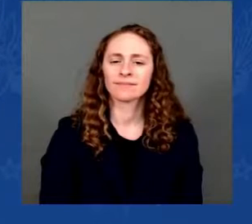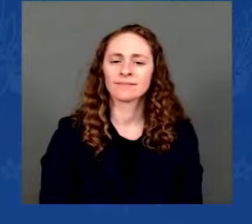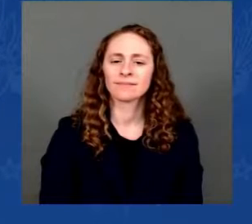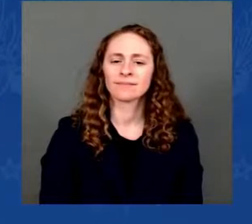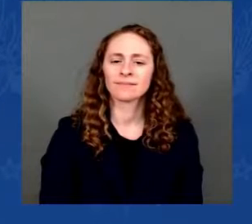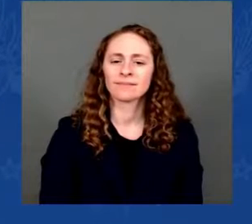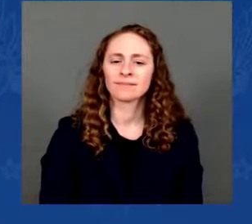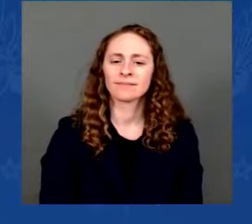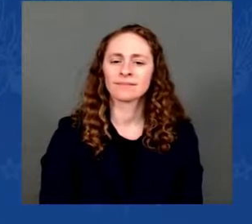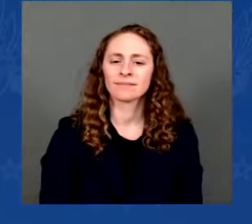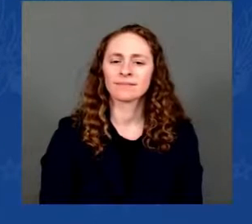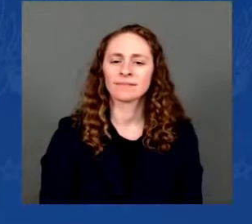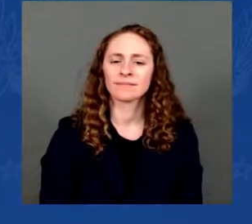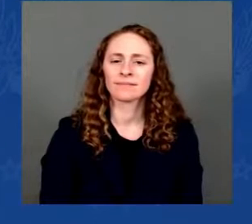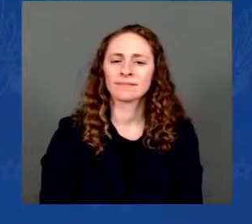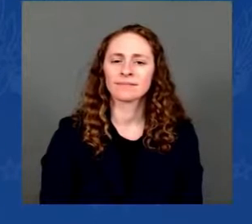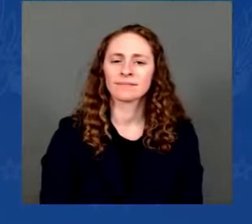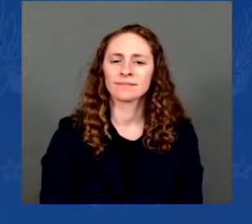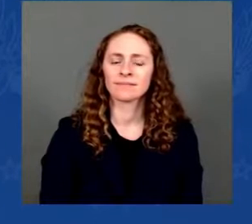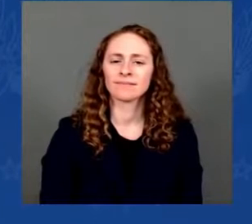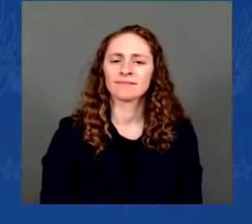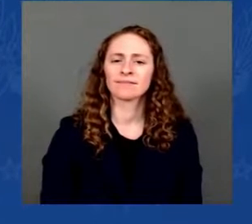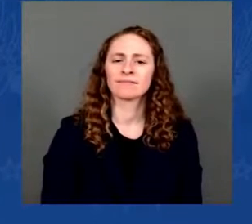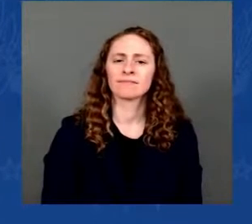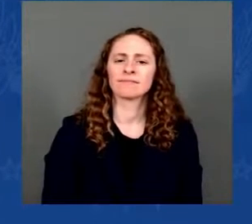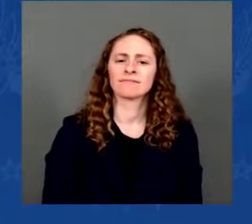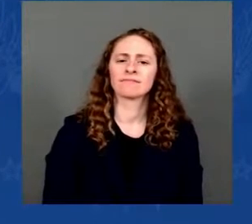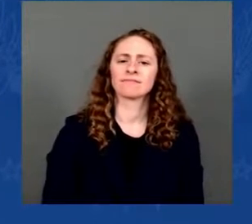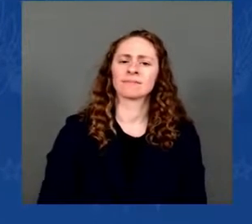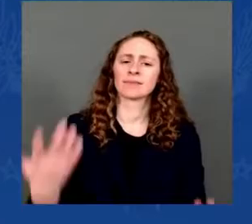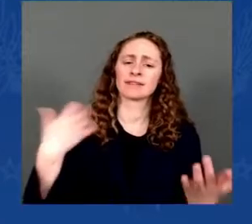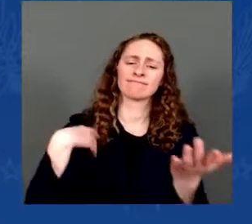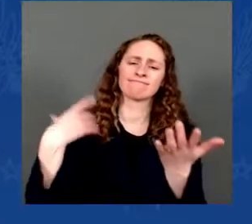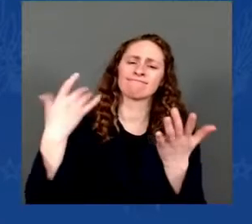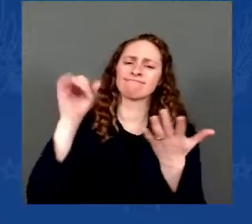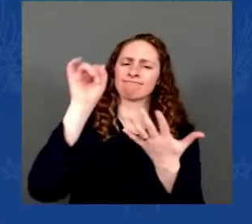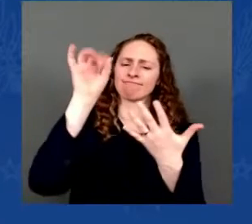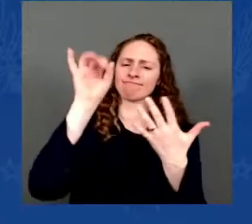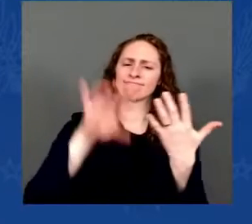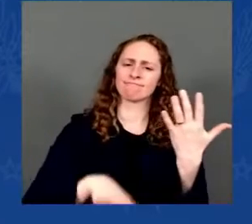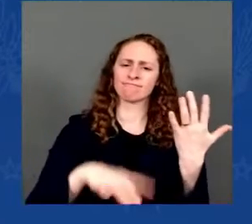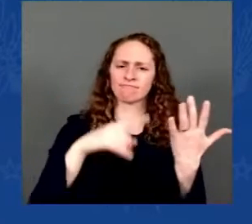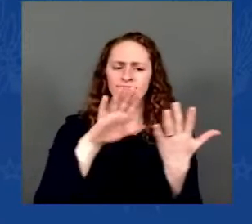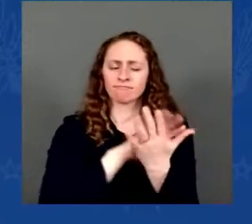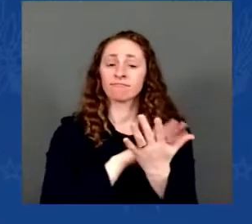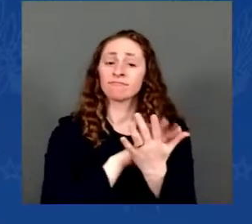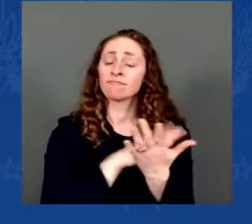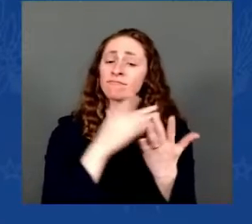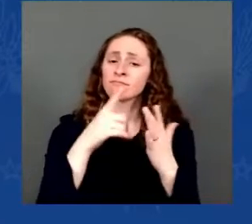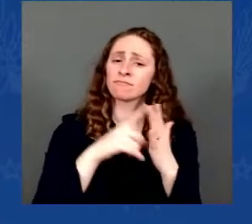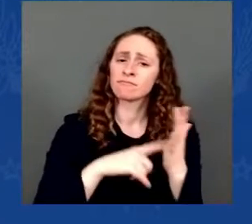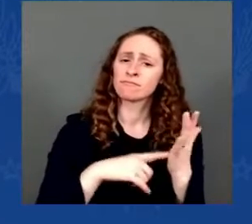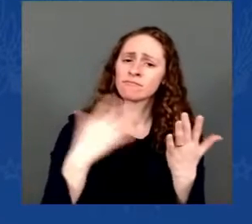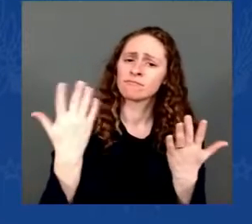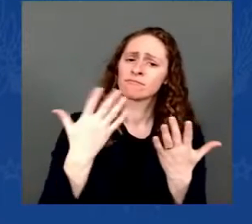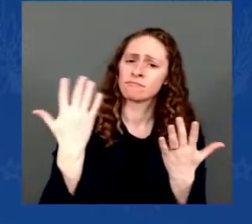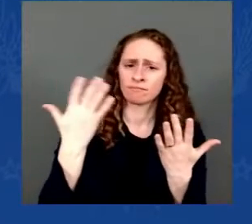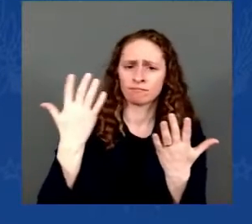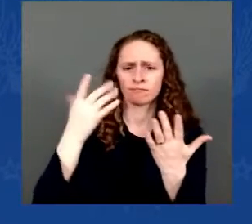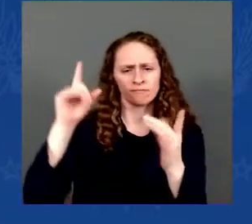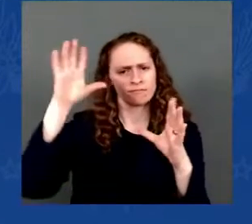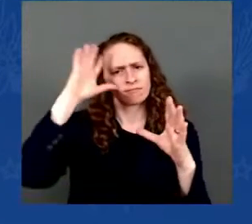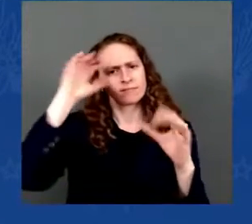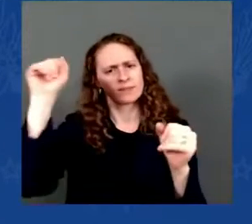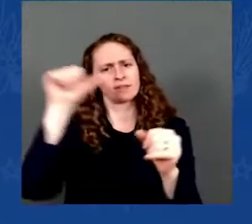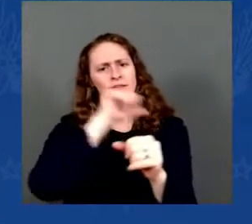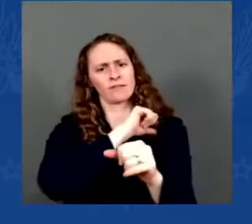Attention orders. The President of the United States of America, authorized by Act of Congress, March 3rd, 1863, has posthumously awarded in